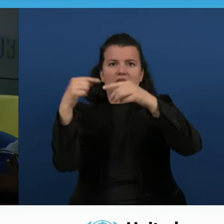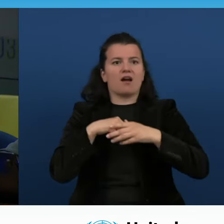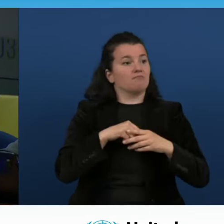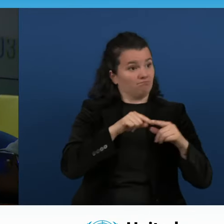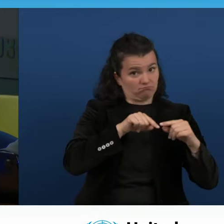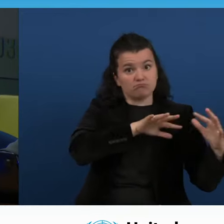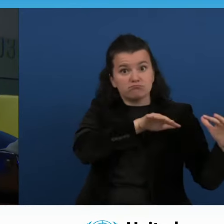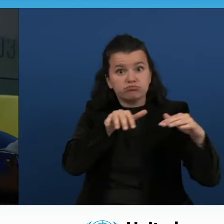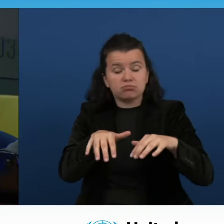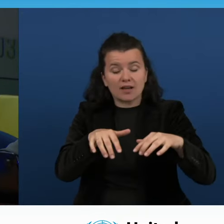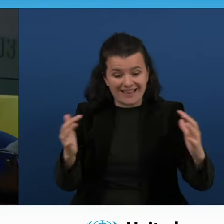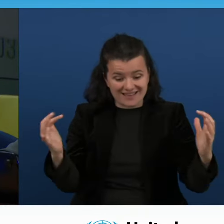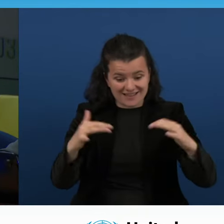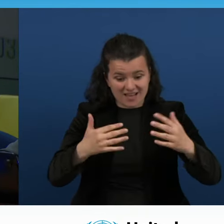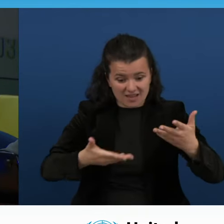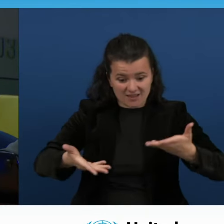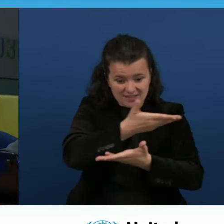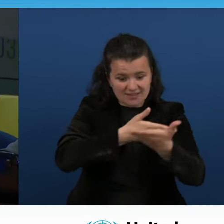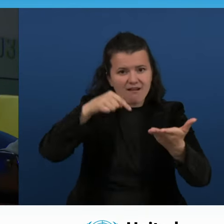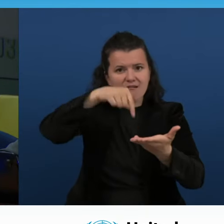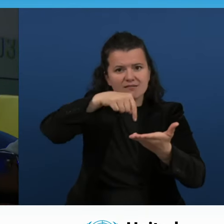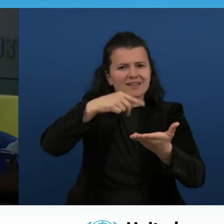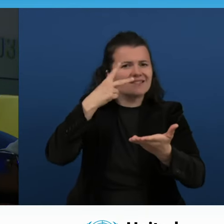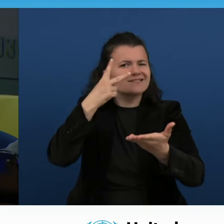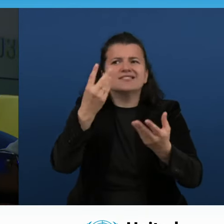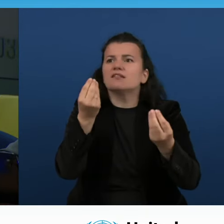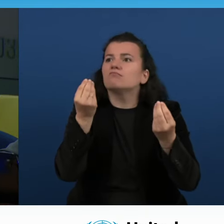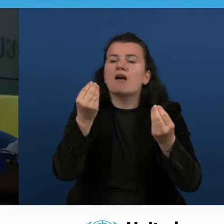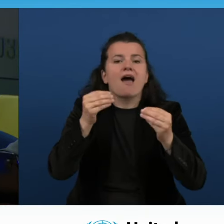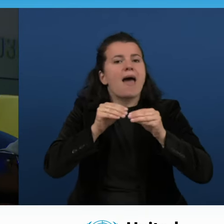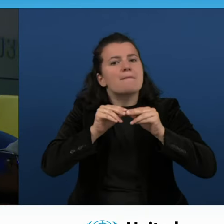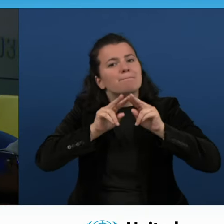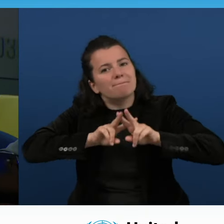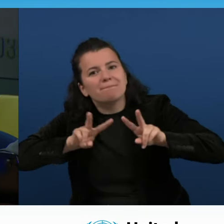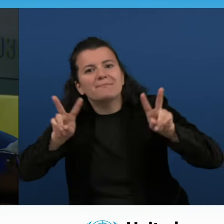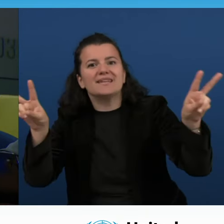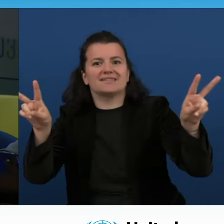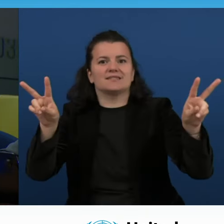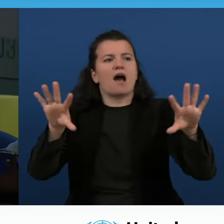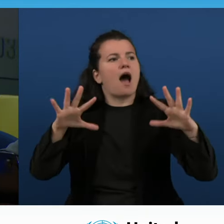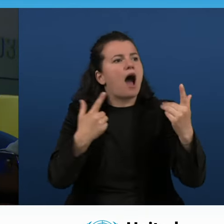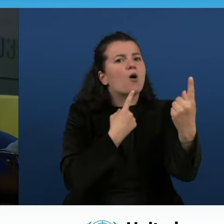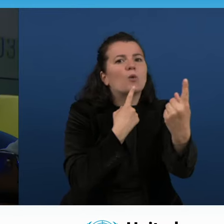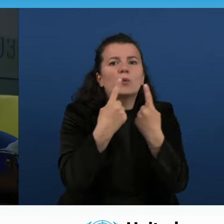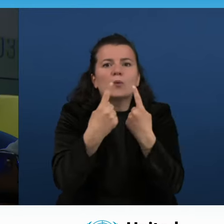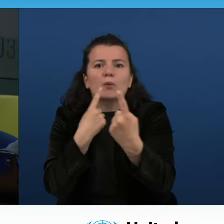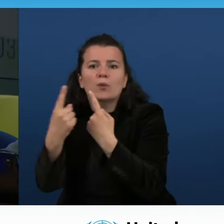of cooperation and multilateralism. Our youth forum, and I say our youth forum,